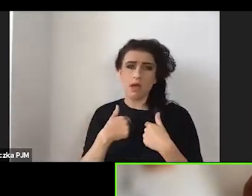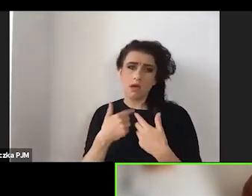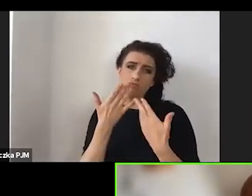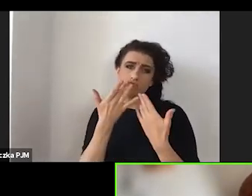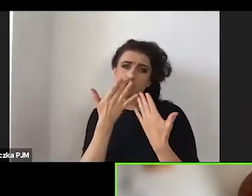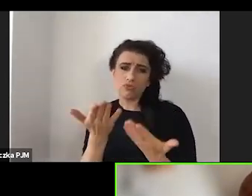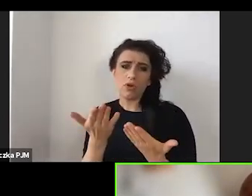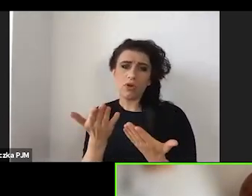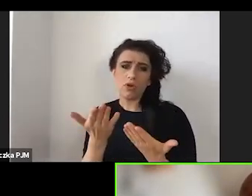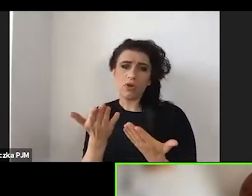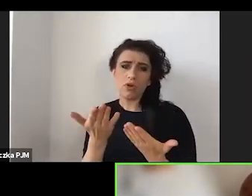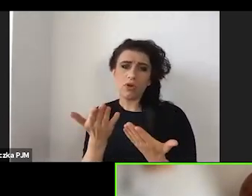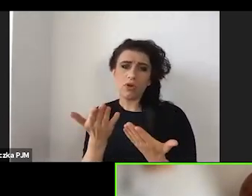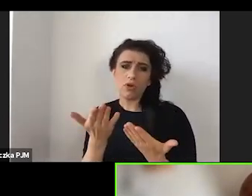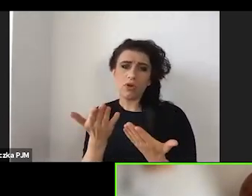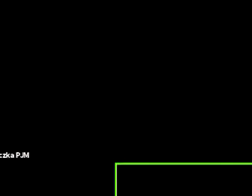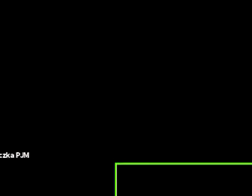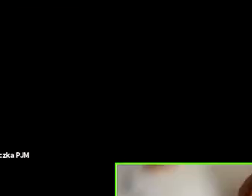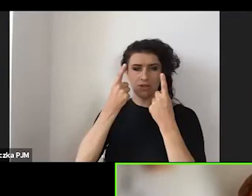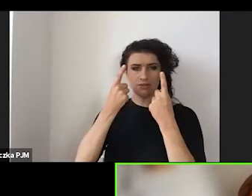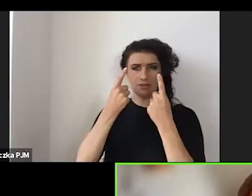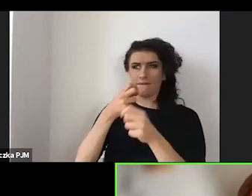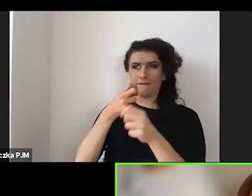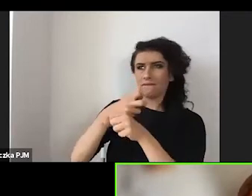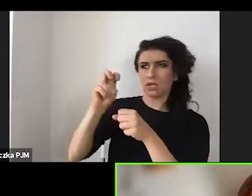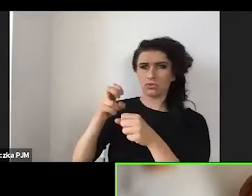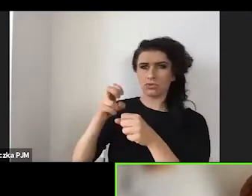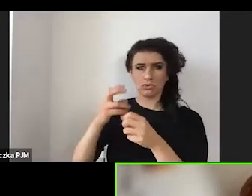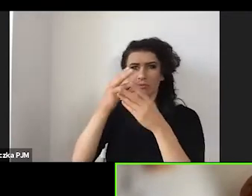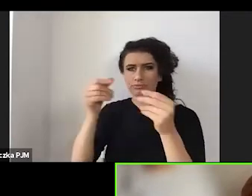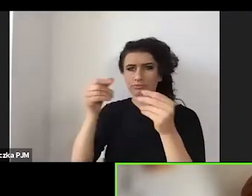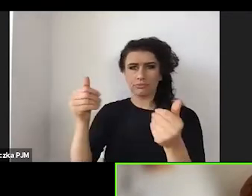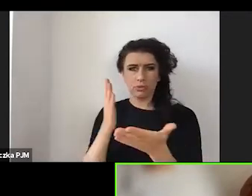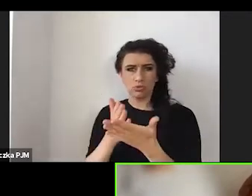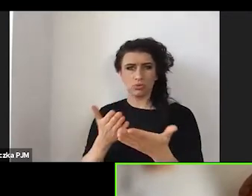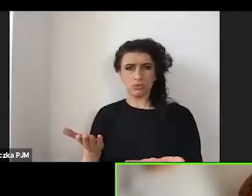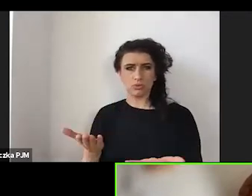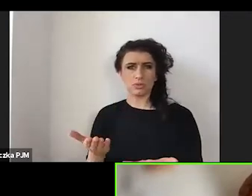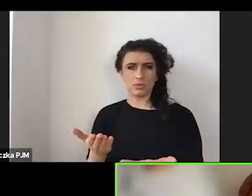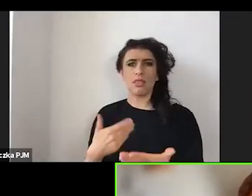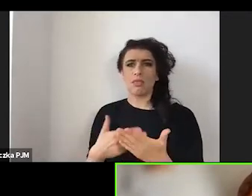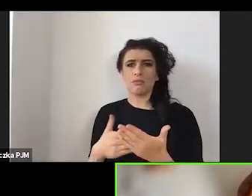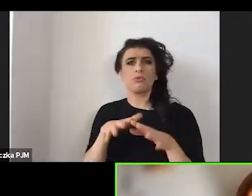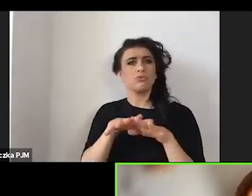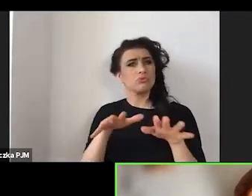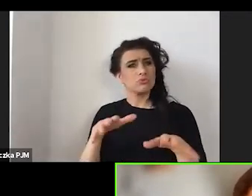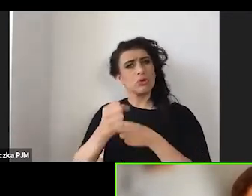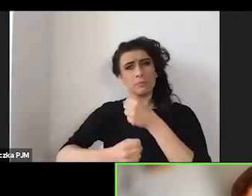everywhere, but it could be raising